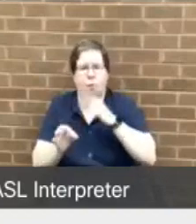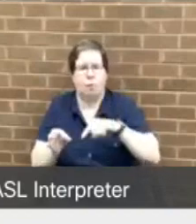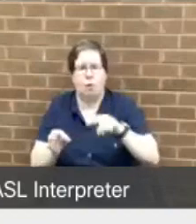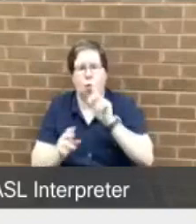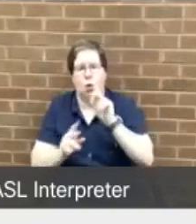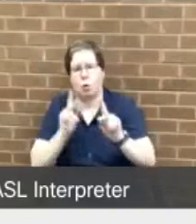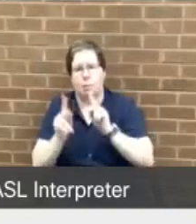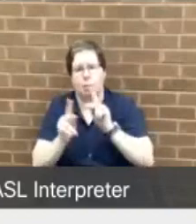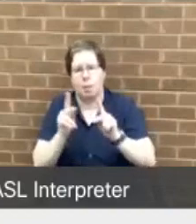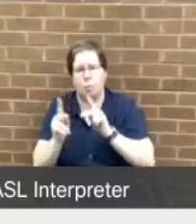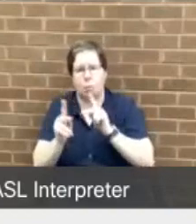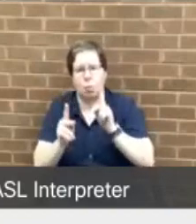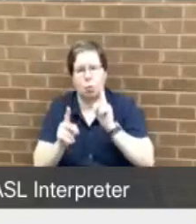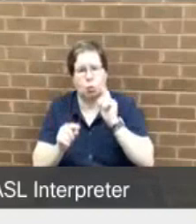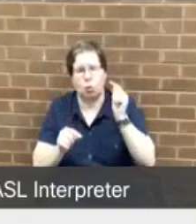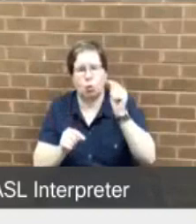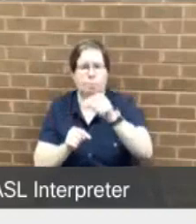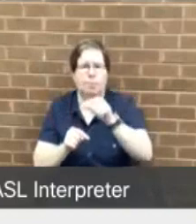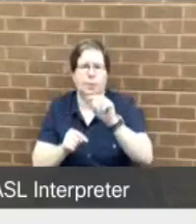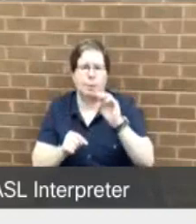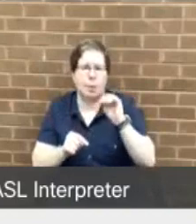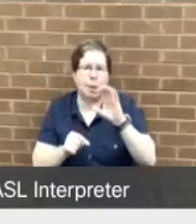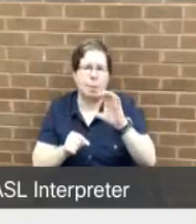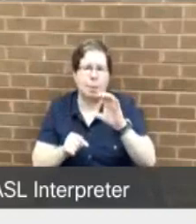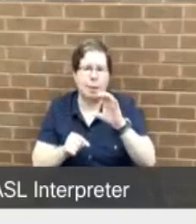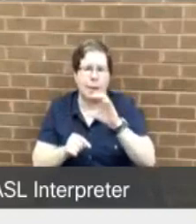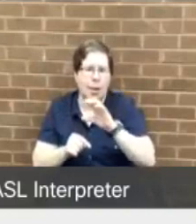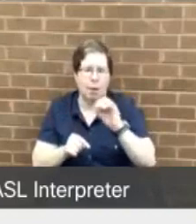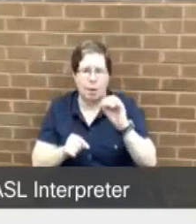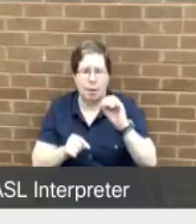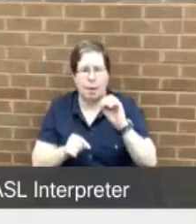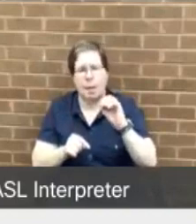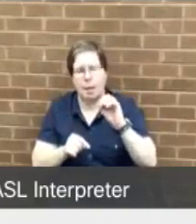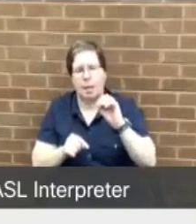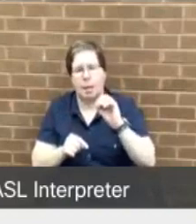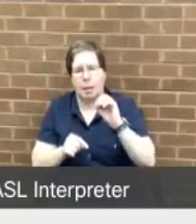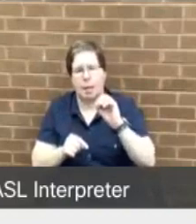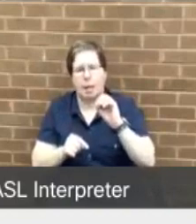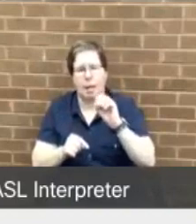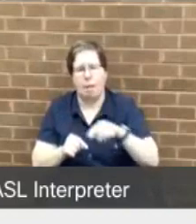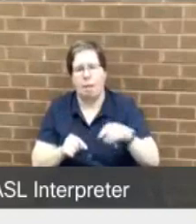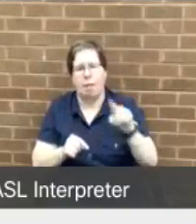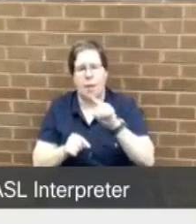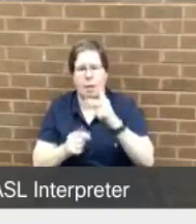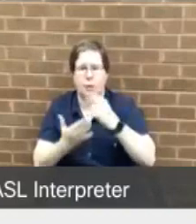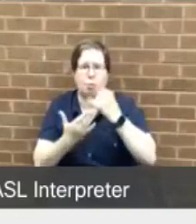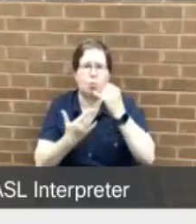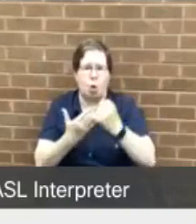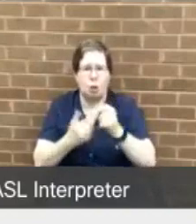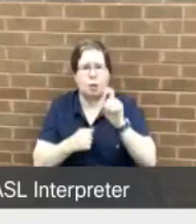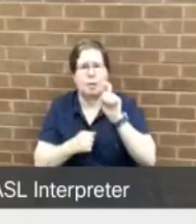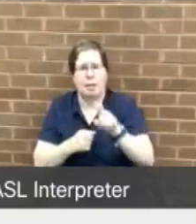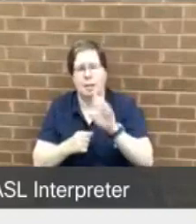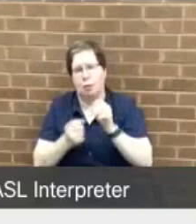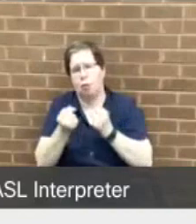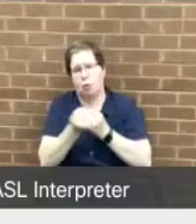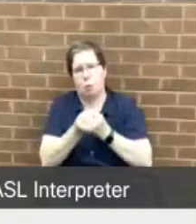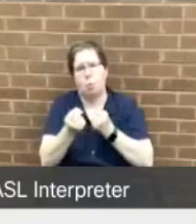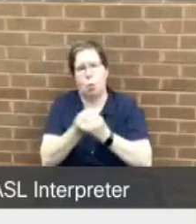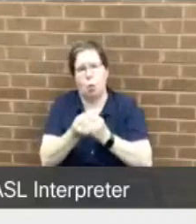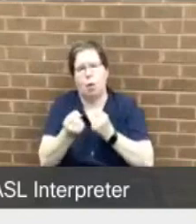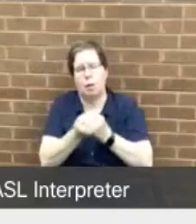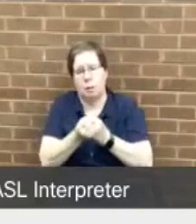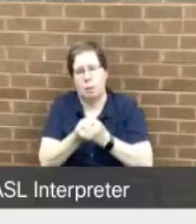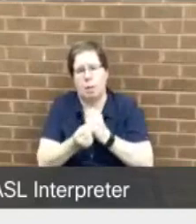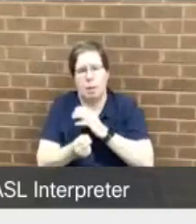to be able to get down towards Montgomery County into DC. But that's a project that does need support and